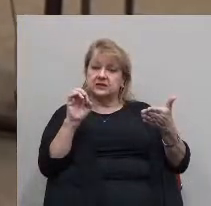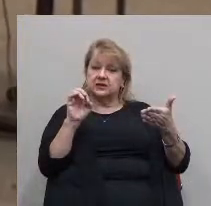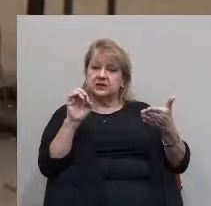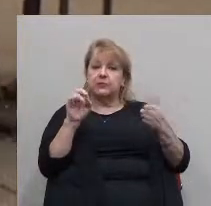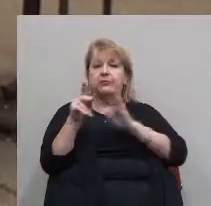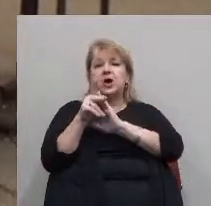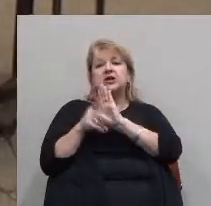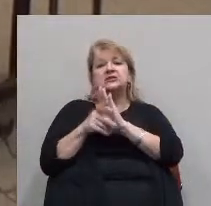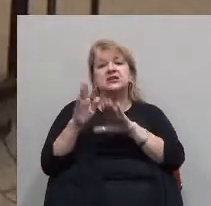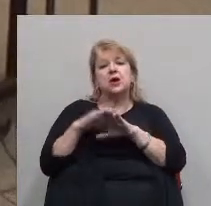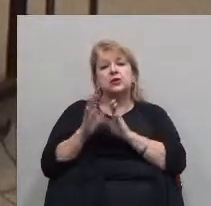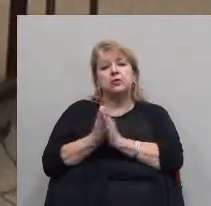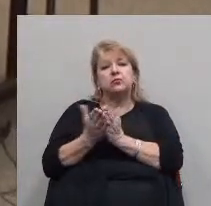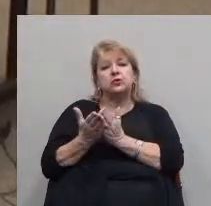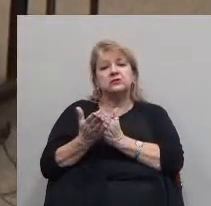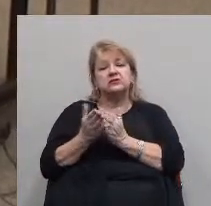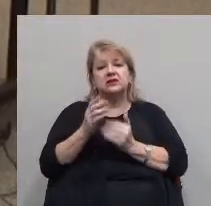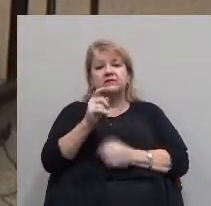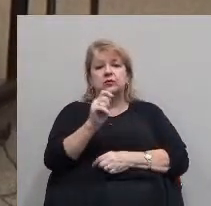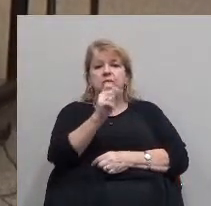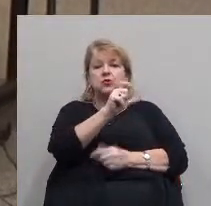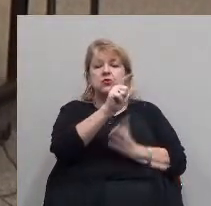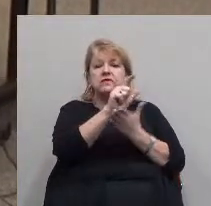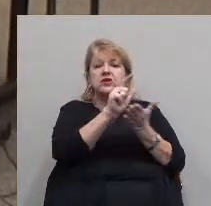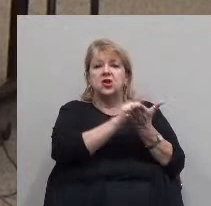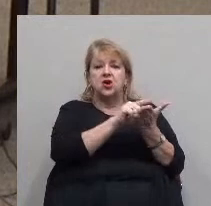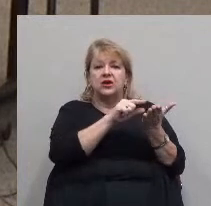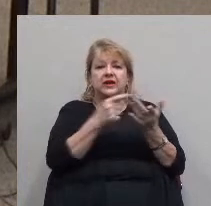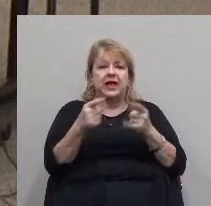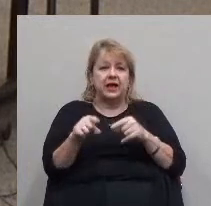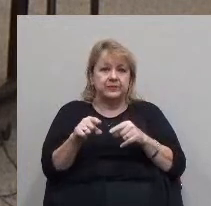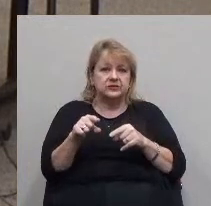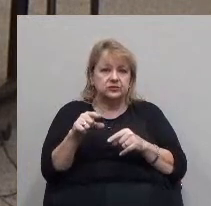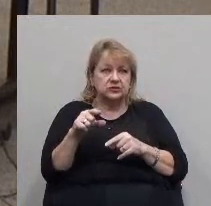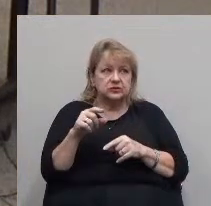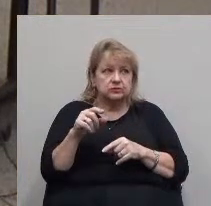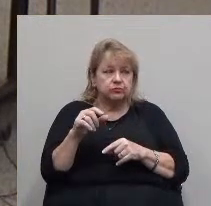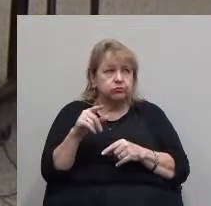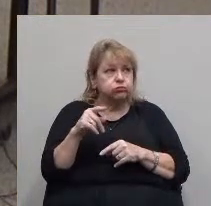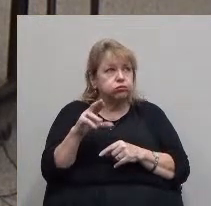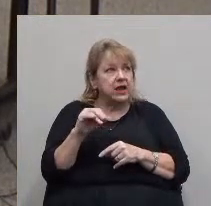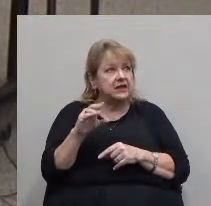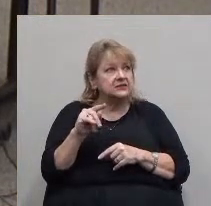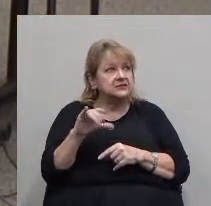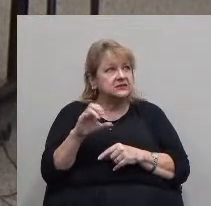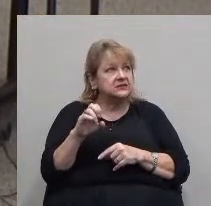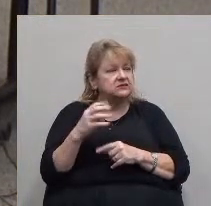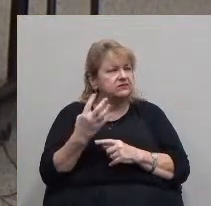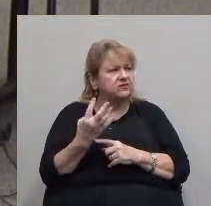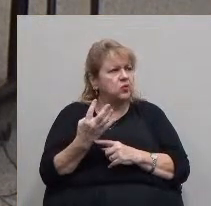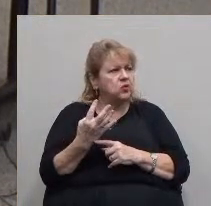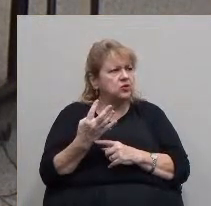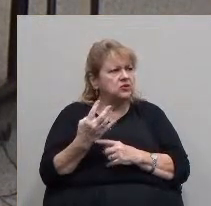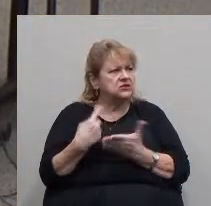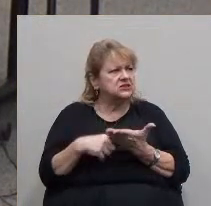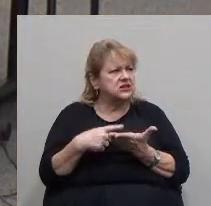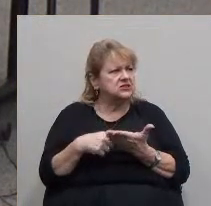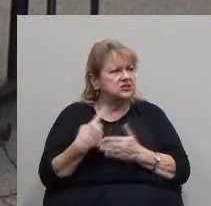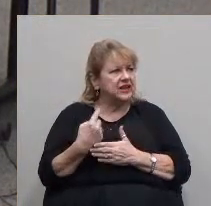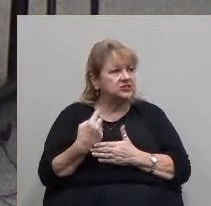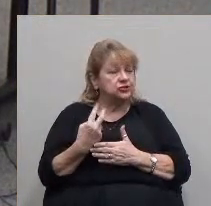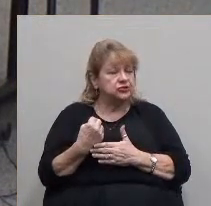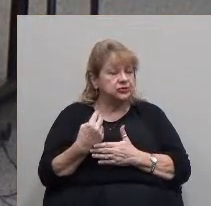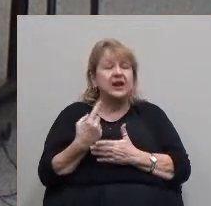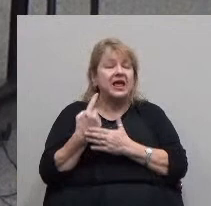on the books. So if you remove a law, so this happened with the Praxis Core discussion 2 years ago, last year, I can't remember